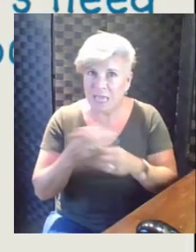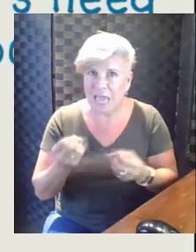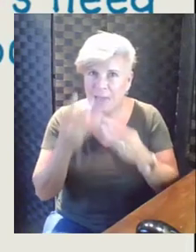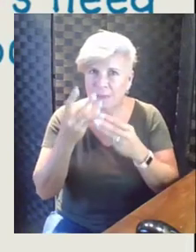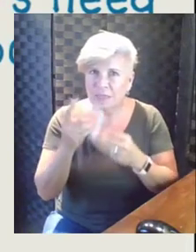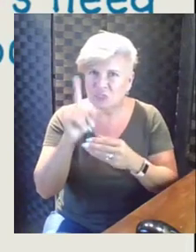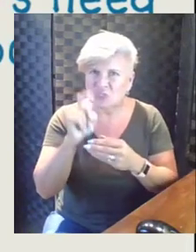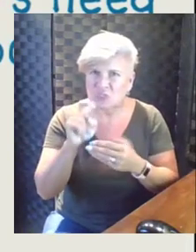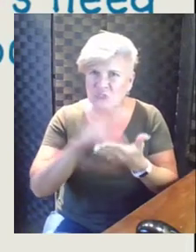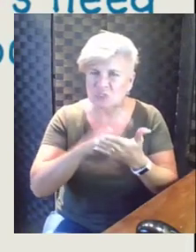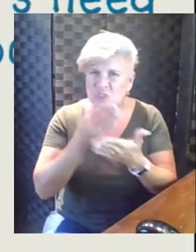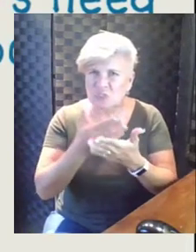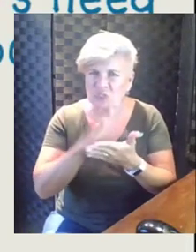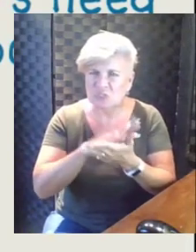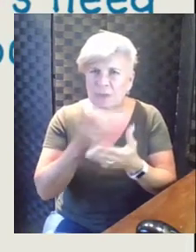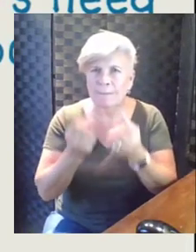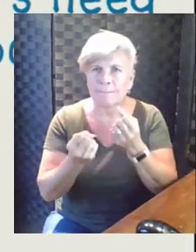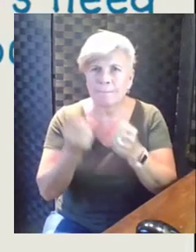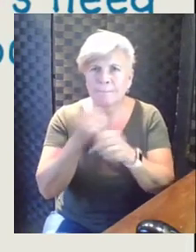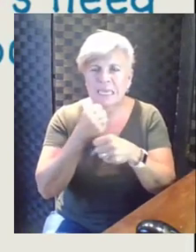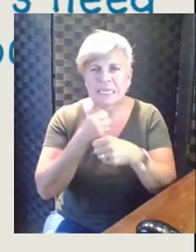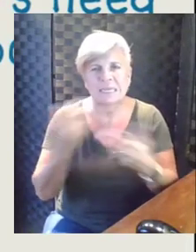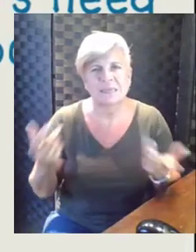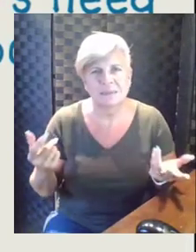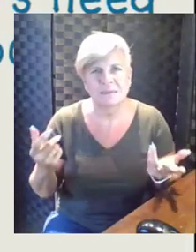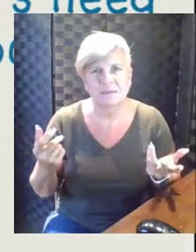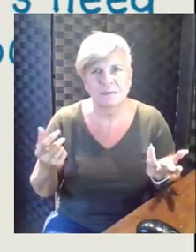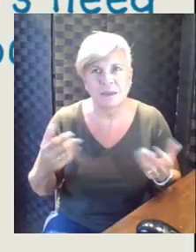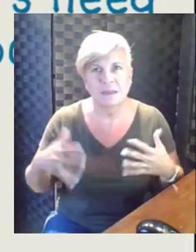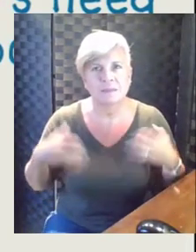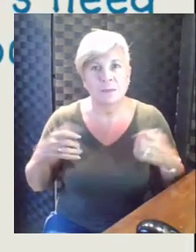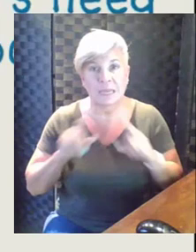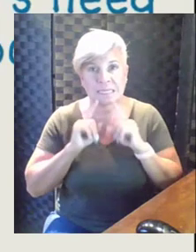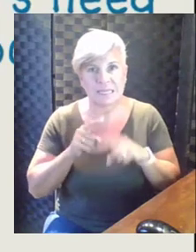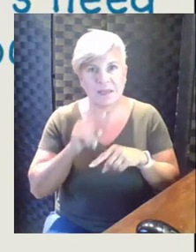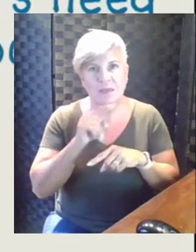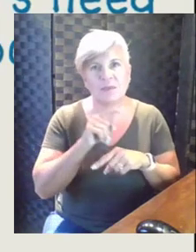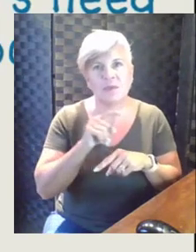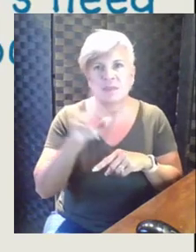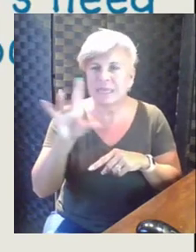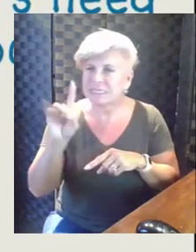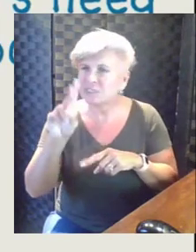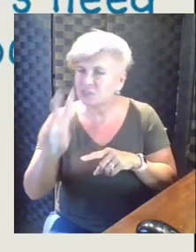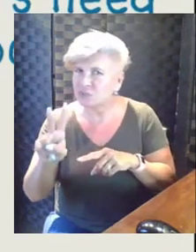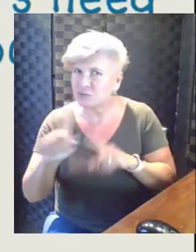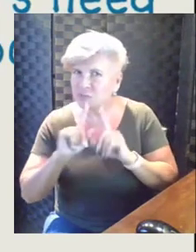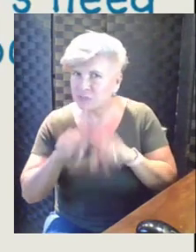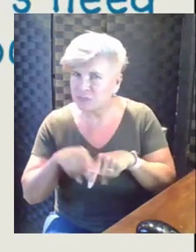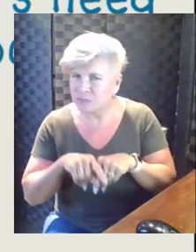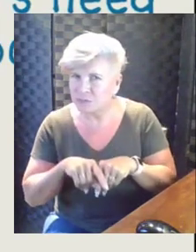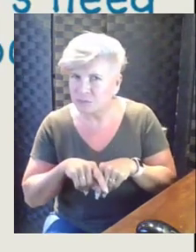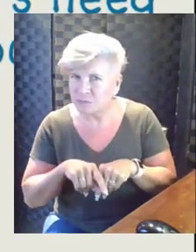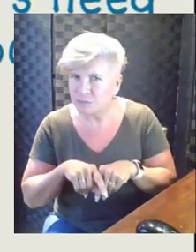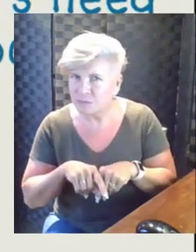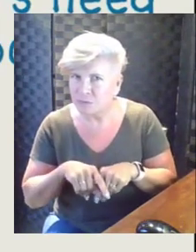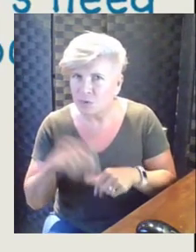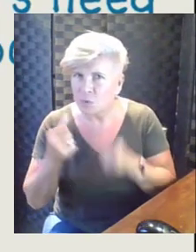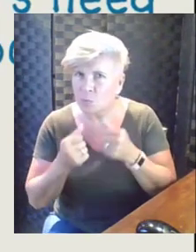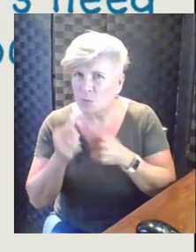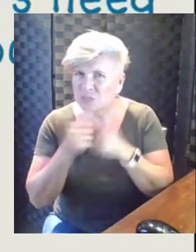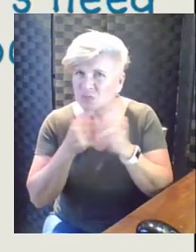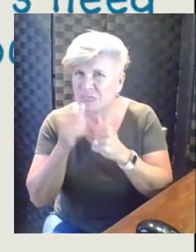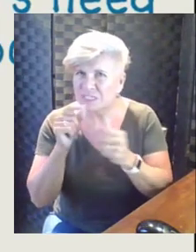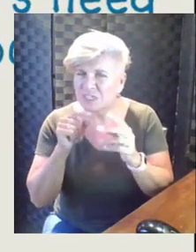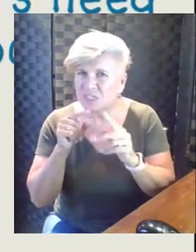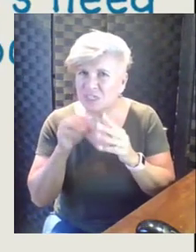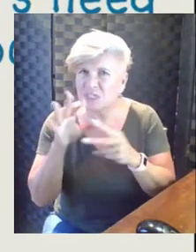many boxes should the cook make? The monkey has an answer of 82 for this problem. But which strategy